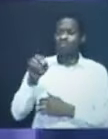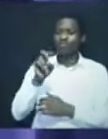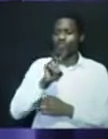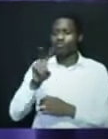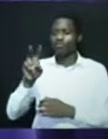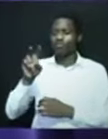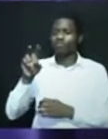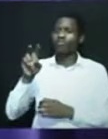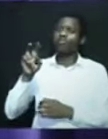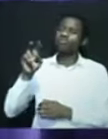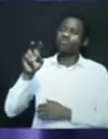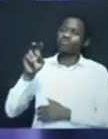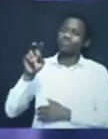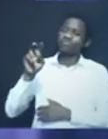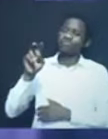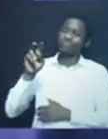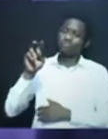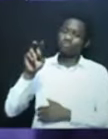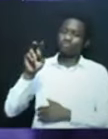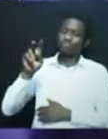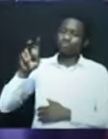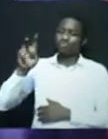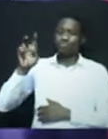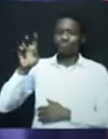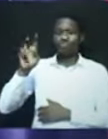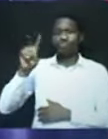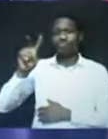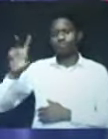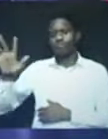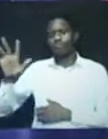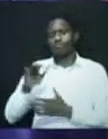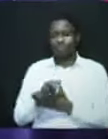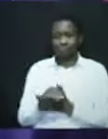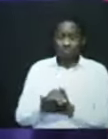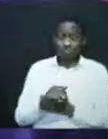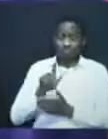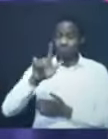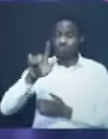aduonu ɛnan yemu aduonu enum.